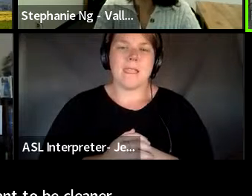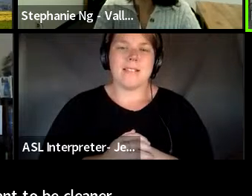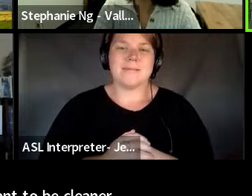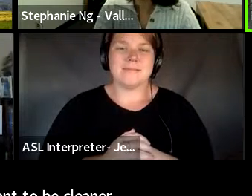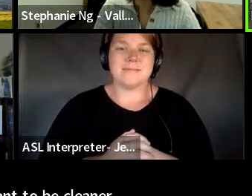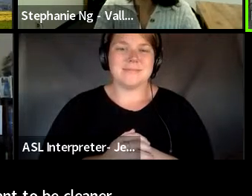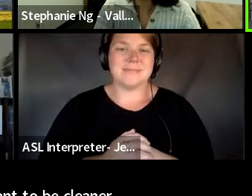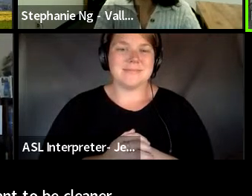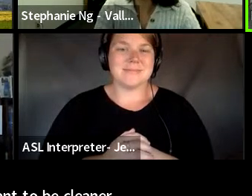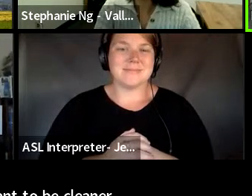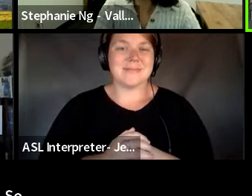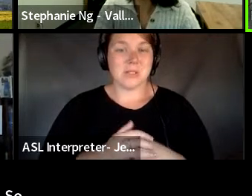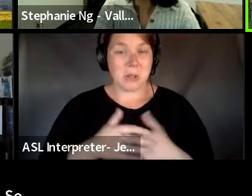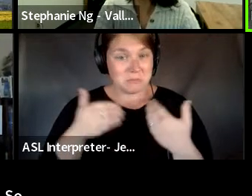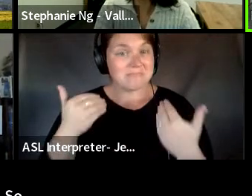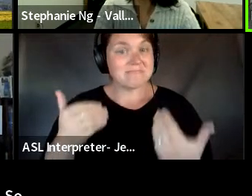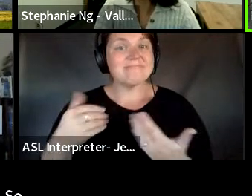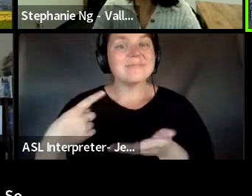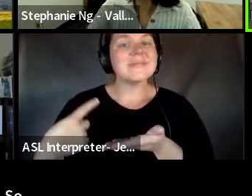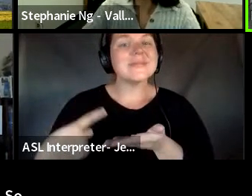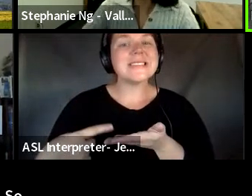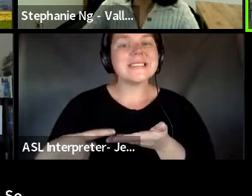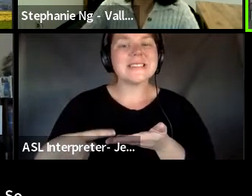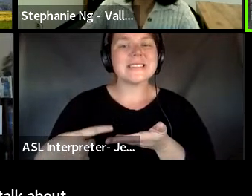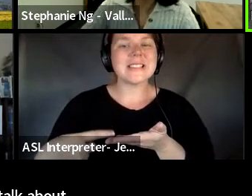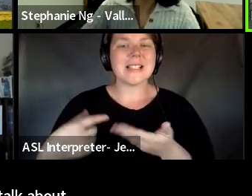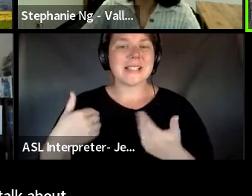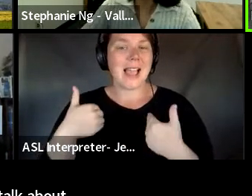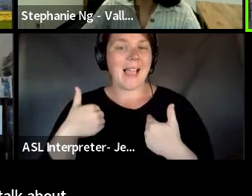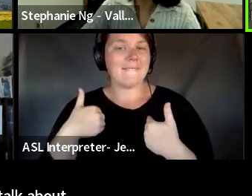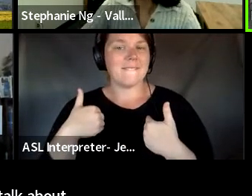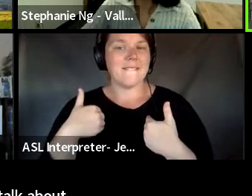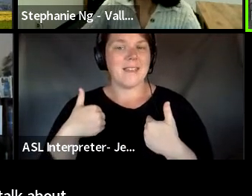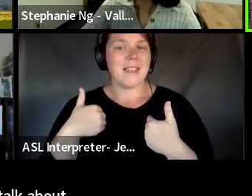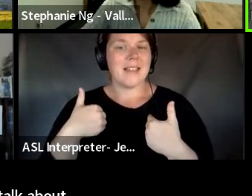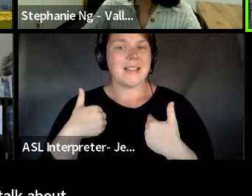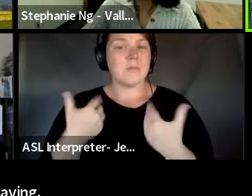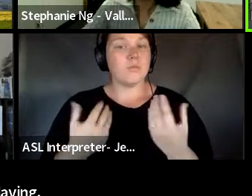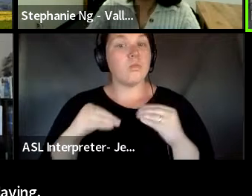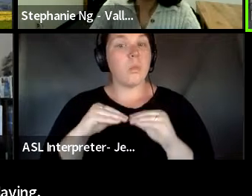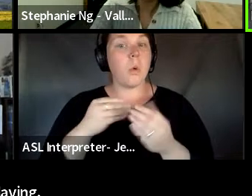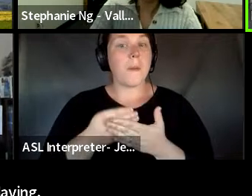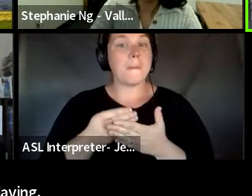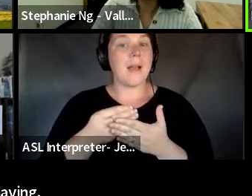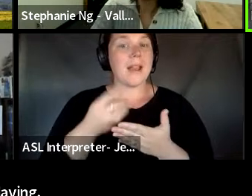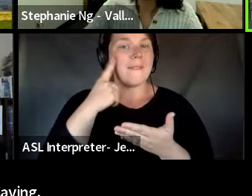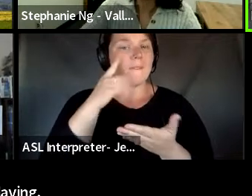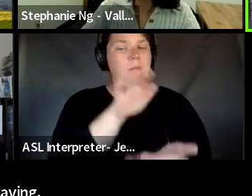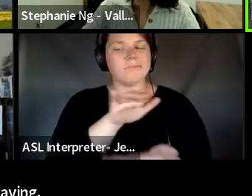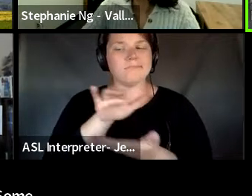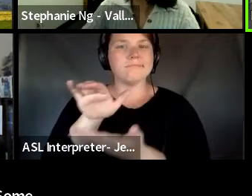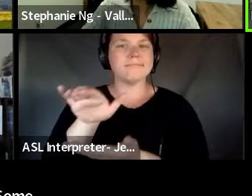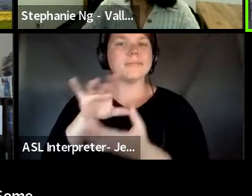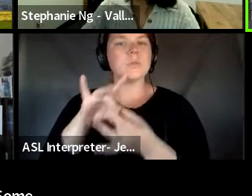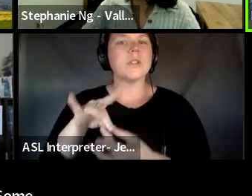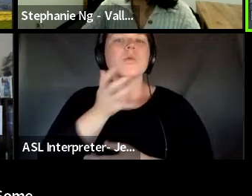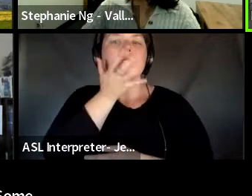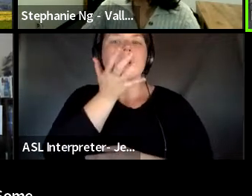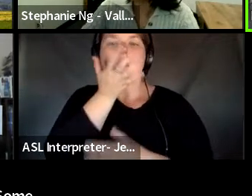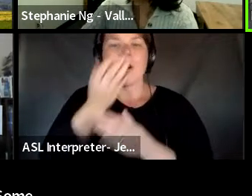let's talk about having some more money to do things within lawn and garden.